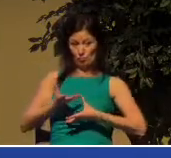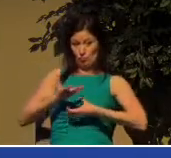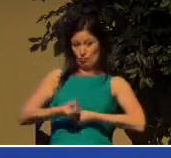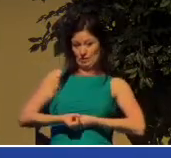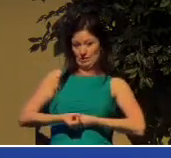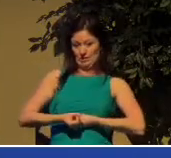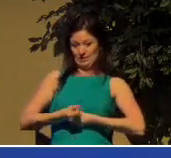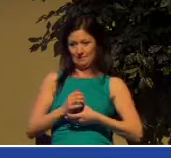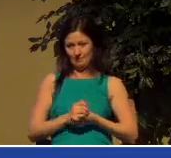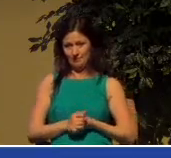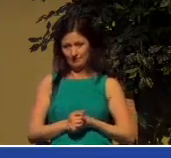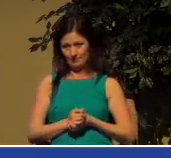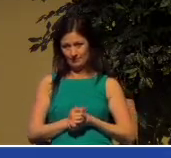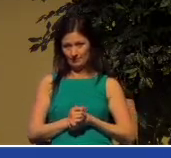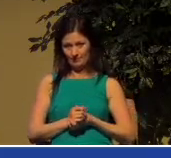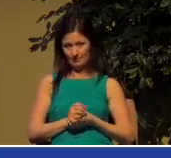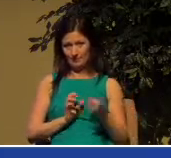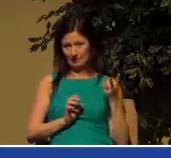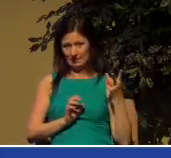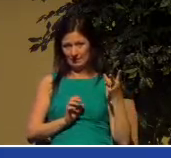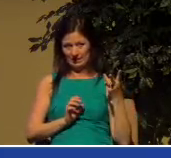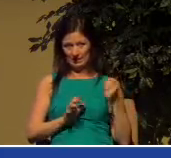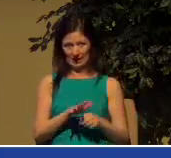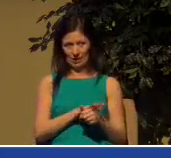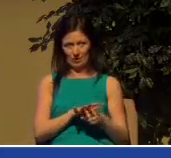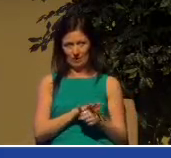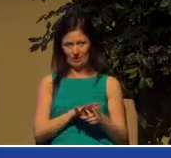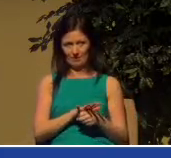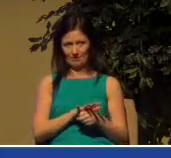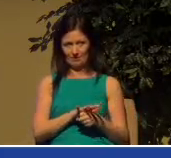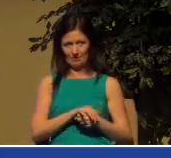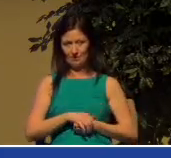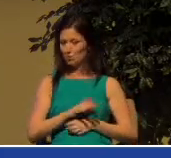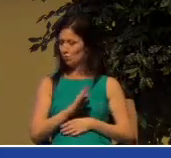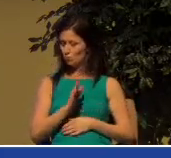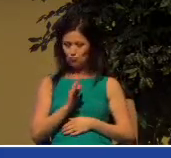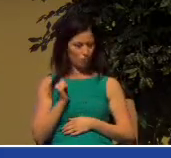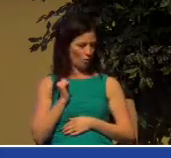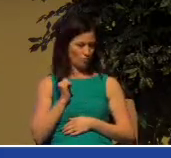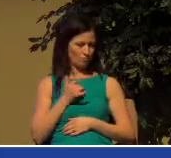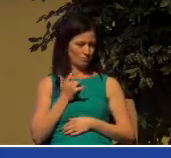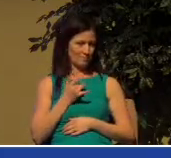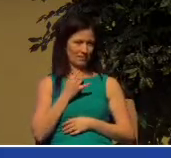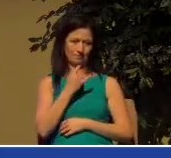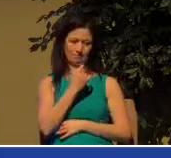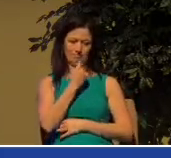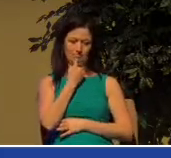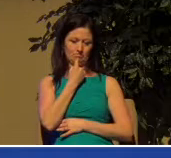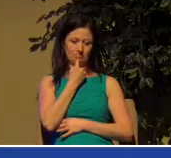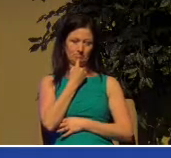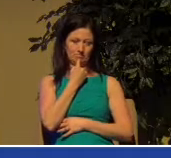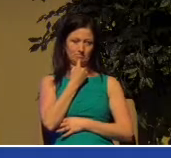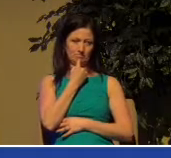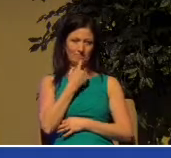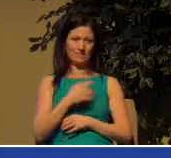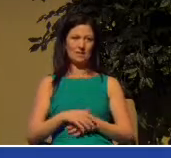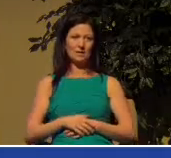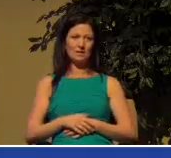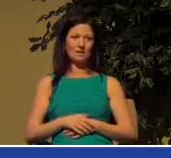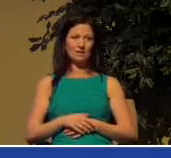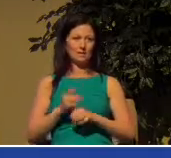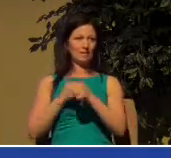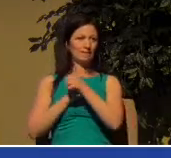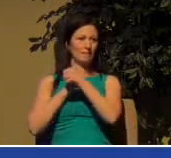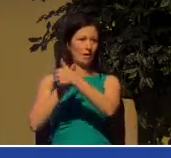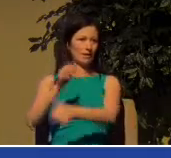God in these areas will not be disappointed, because this is according to the plan